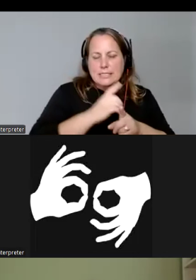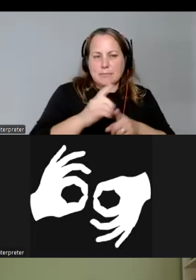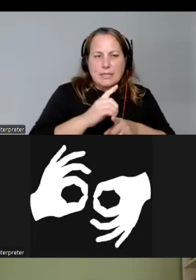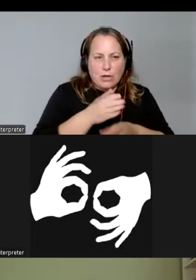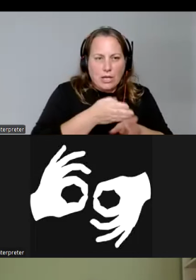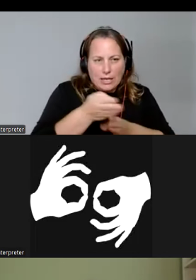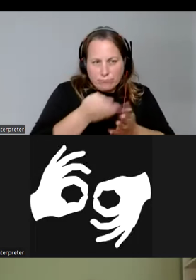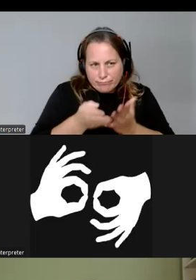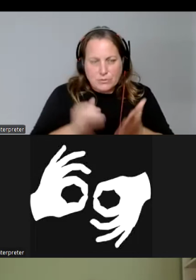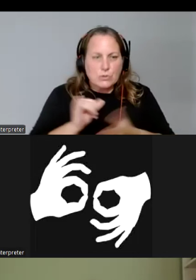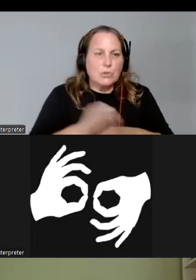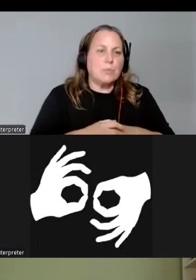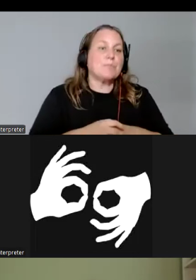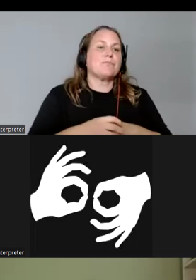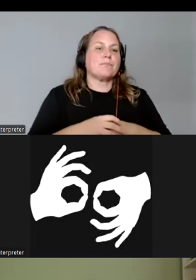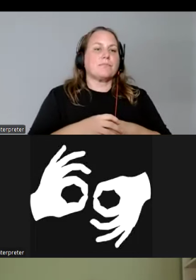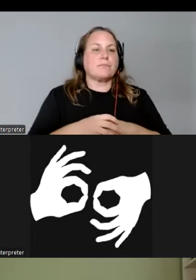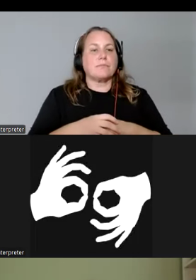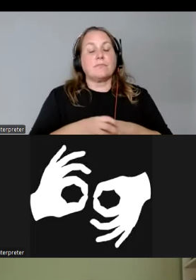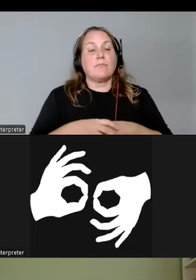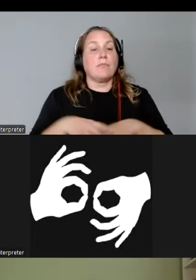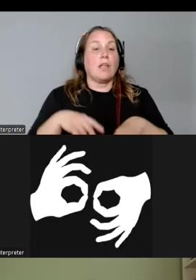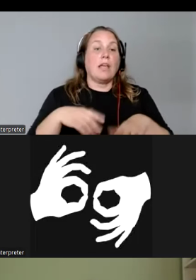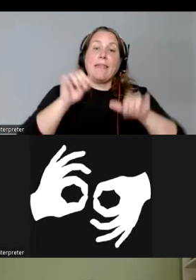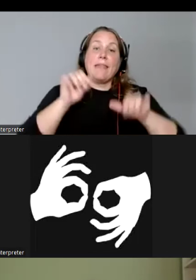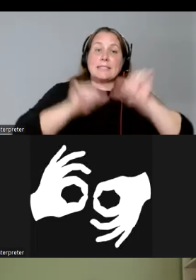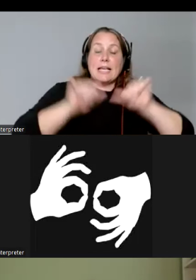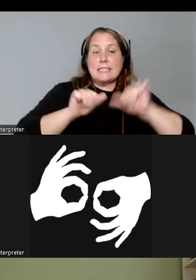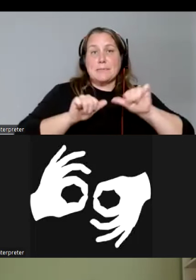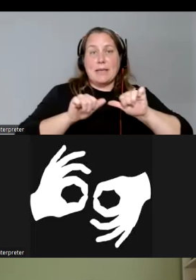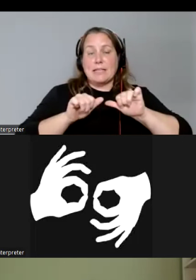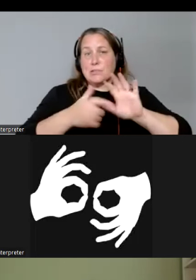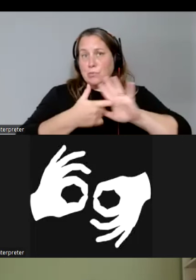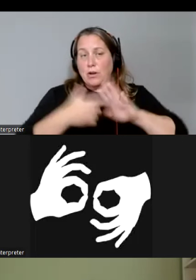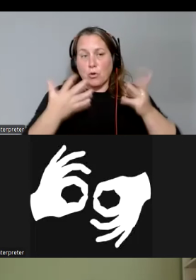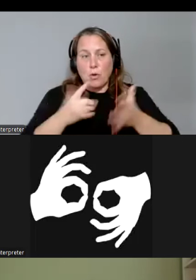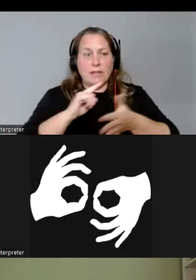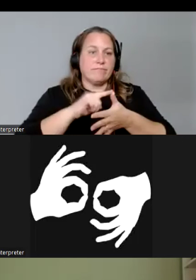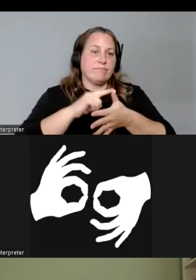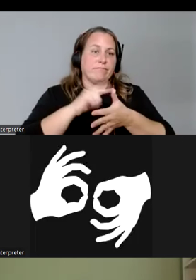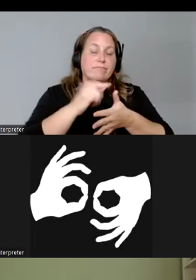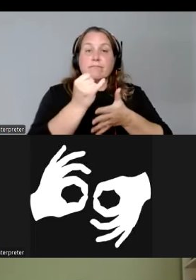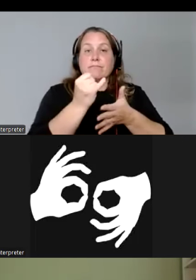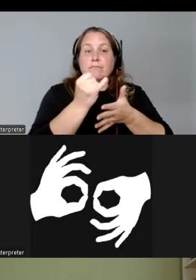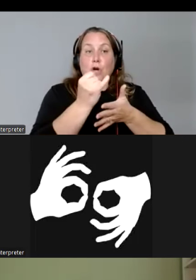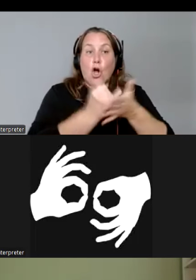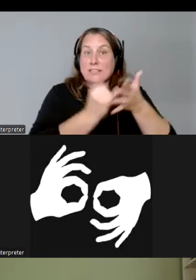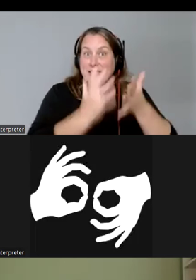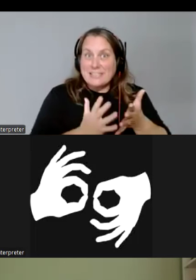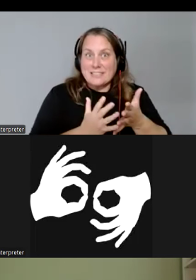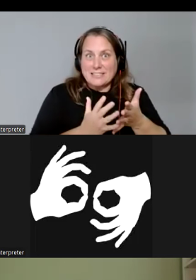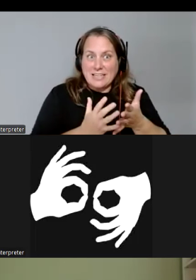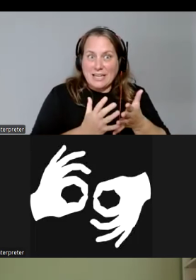of a public library, quality of experience the proposed project will provide to the participants and